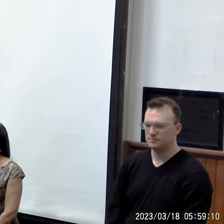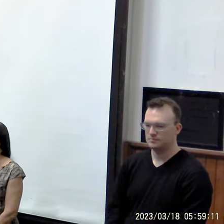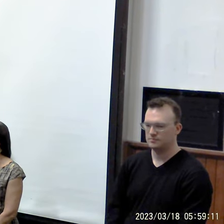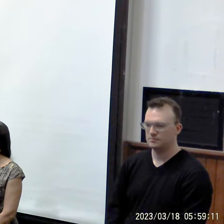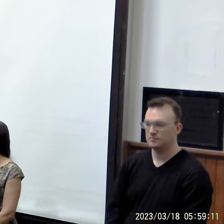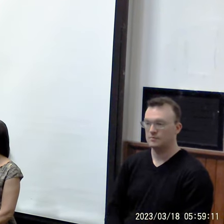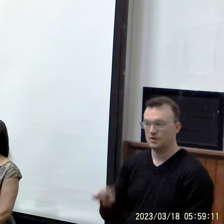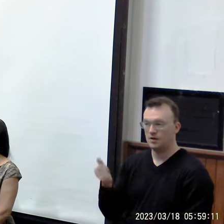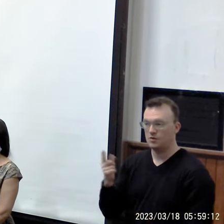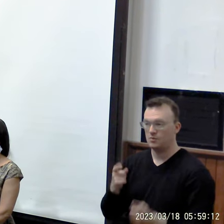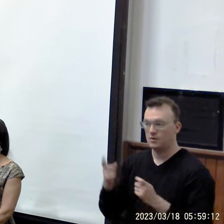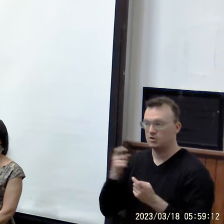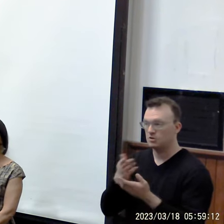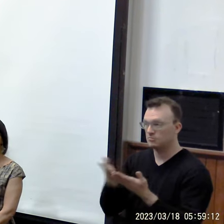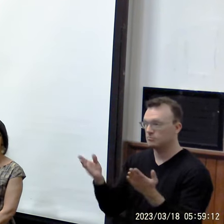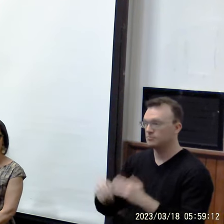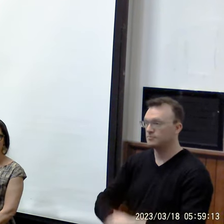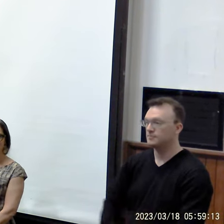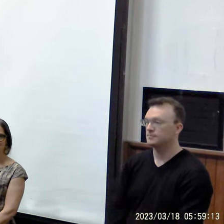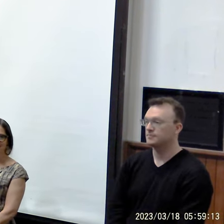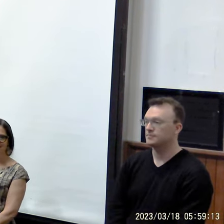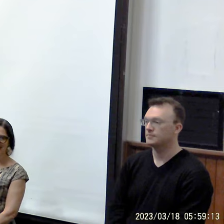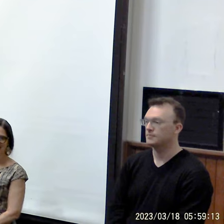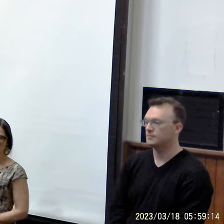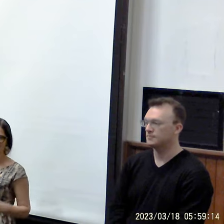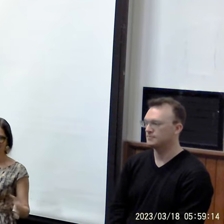Other questions?